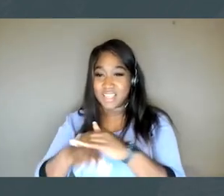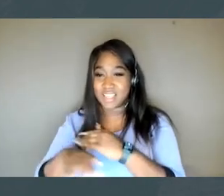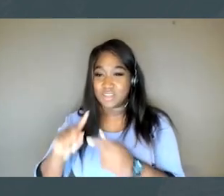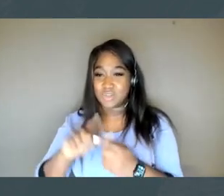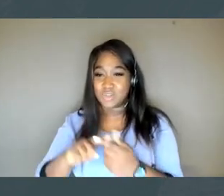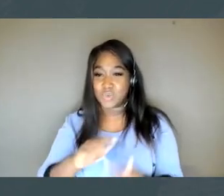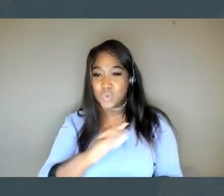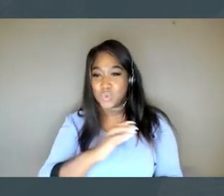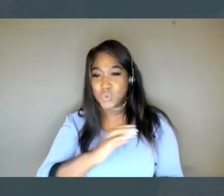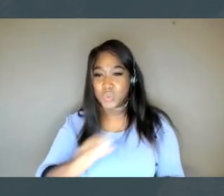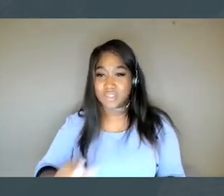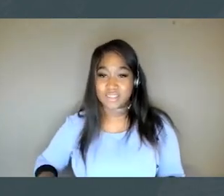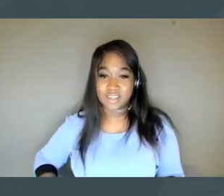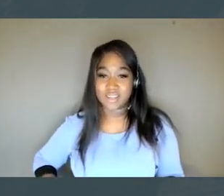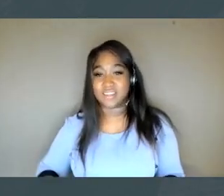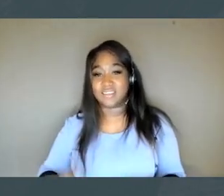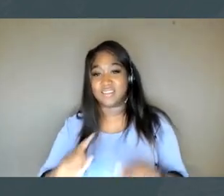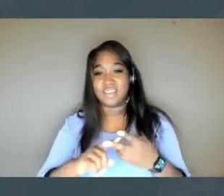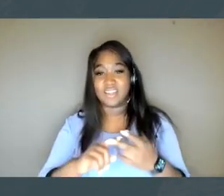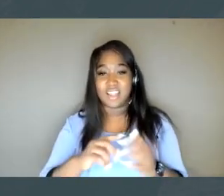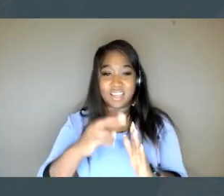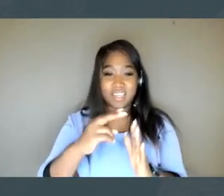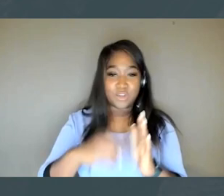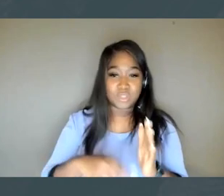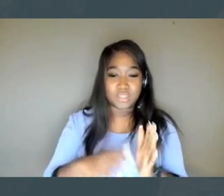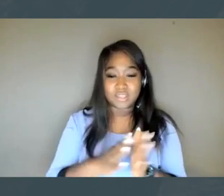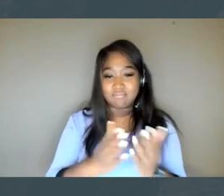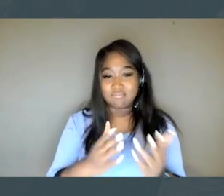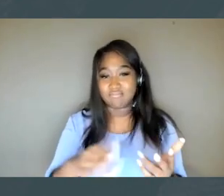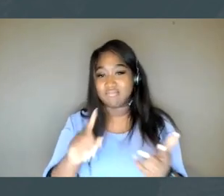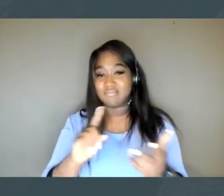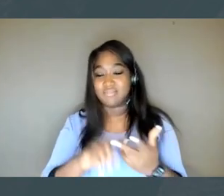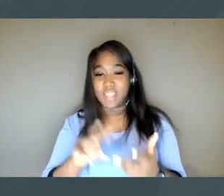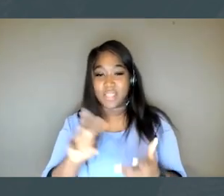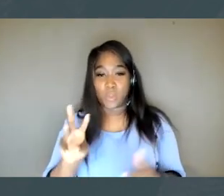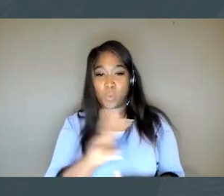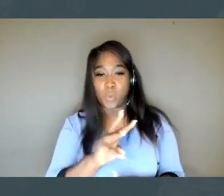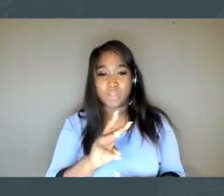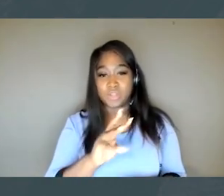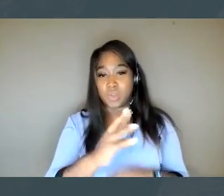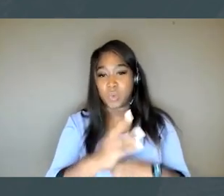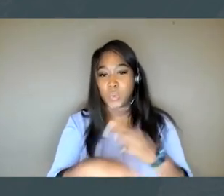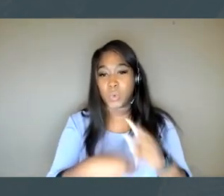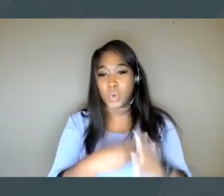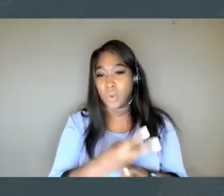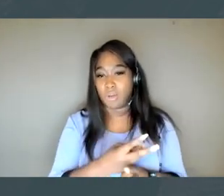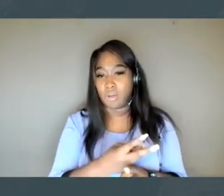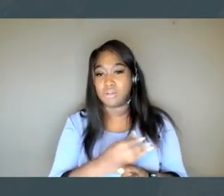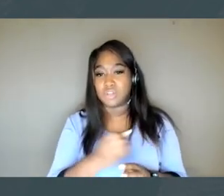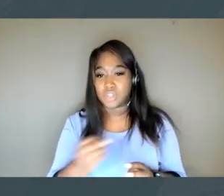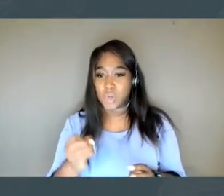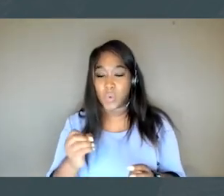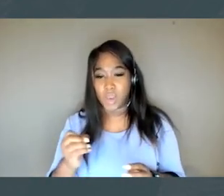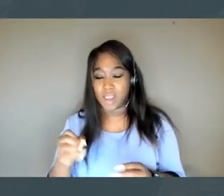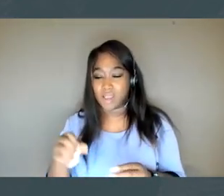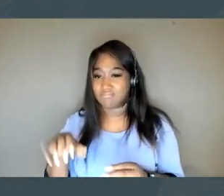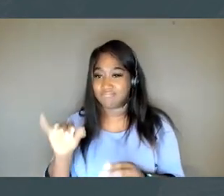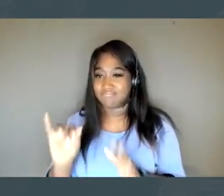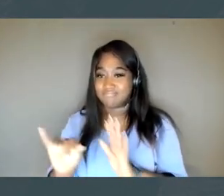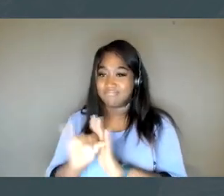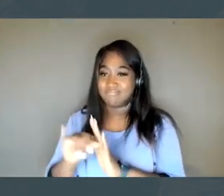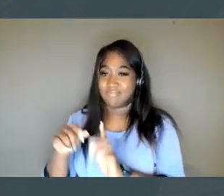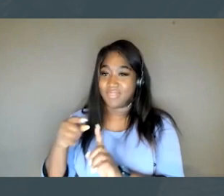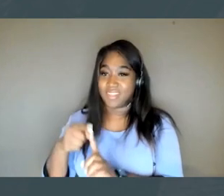literacy, Western world. And so sometimes I find the label African below the label Black. You